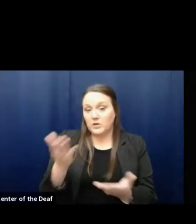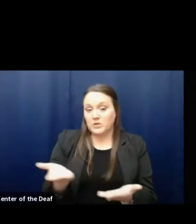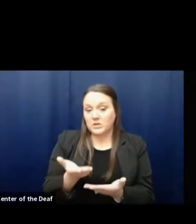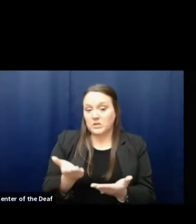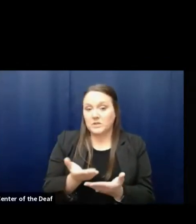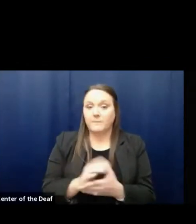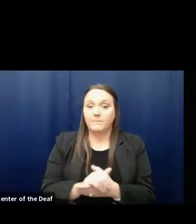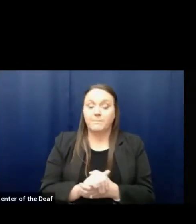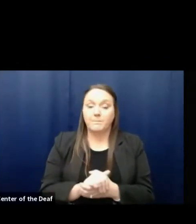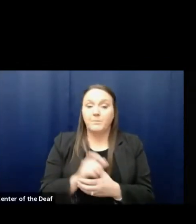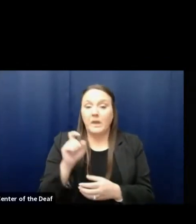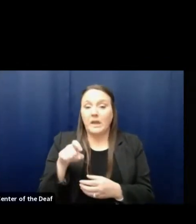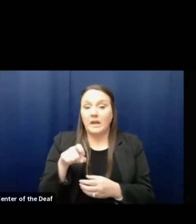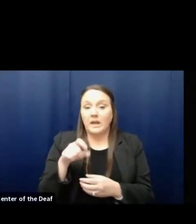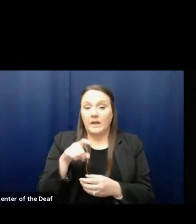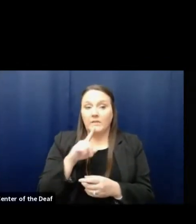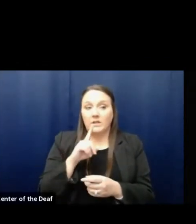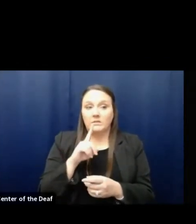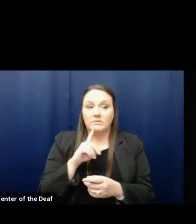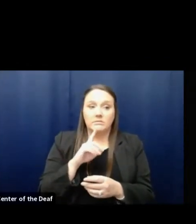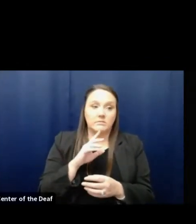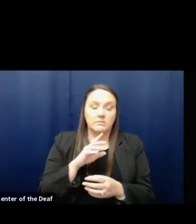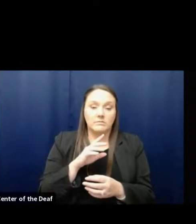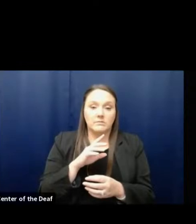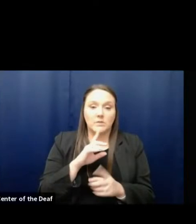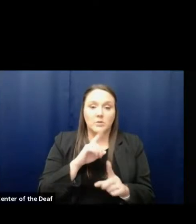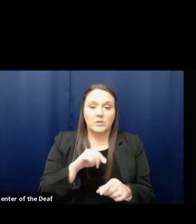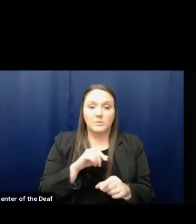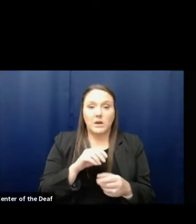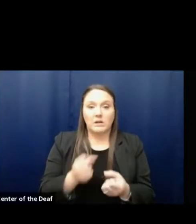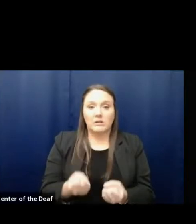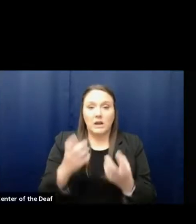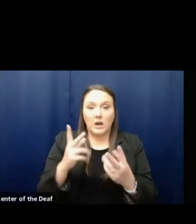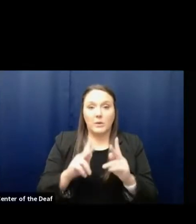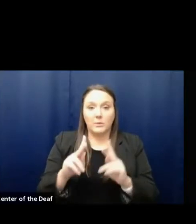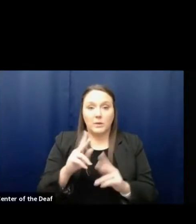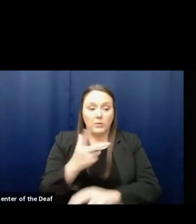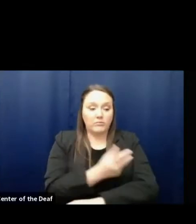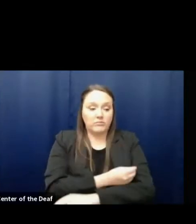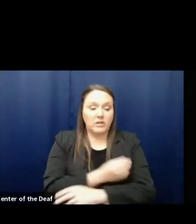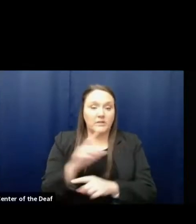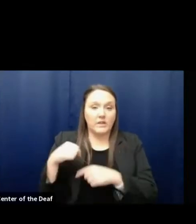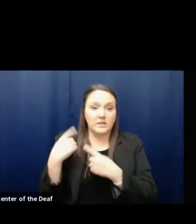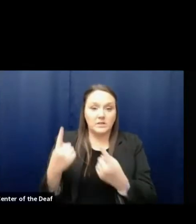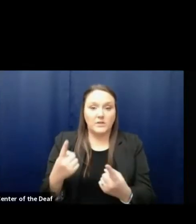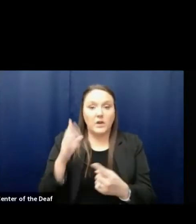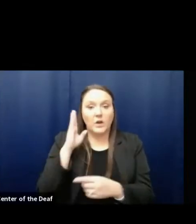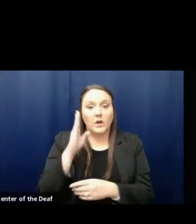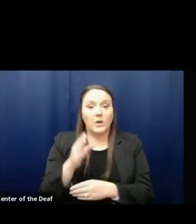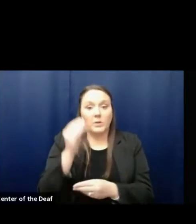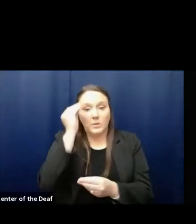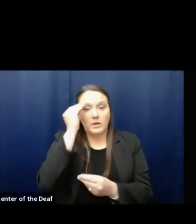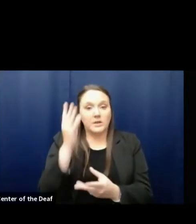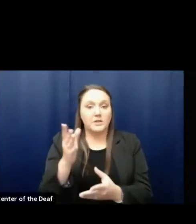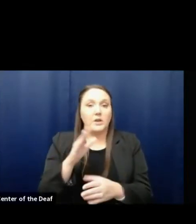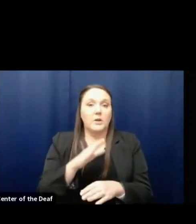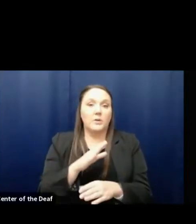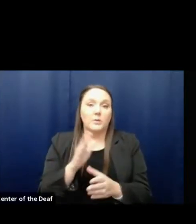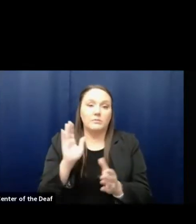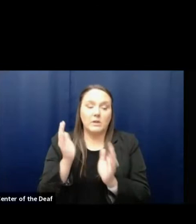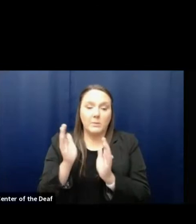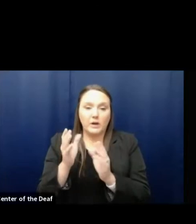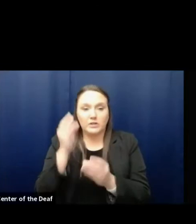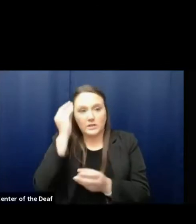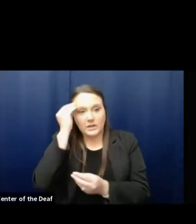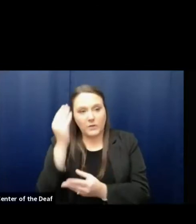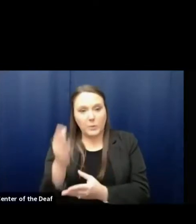front of me. We'll have to get back to you on the number that we vaccinated so far, and we'll have to get back to you on the comparison with that data. I